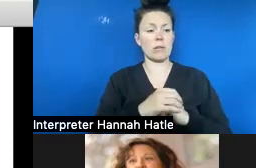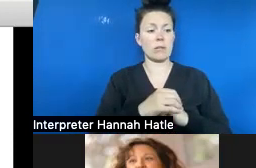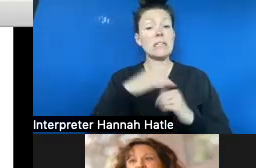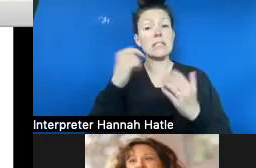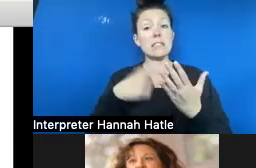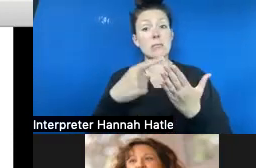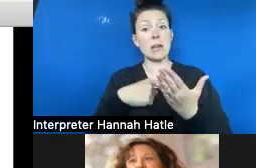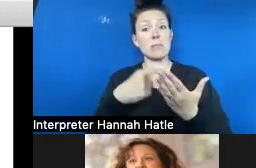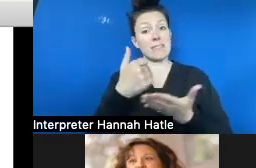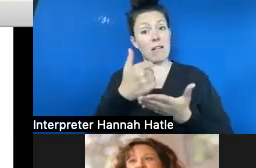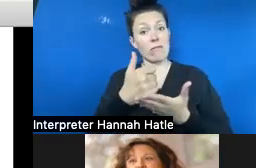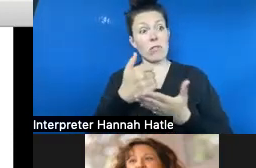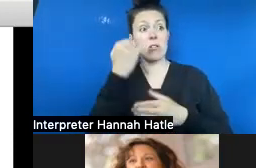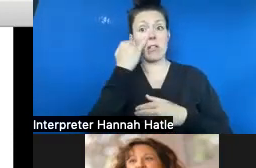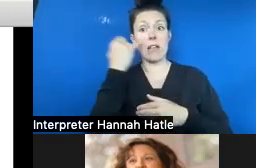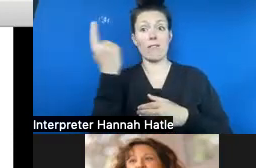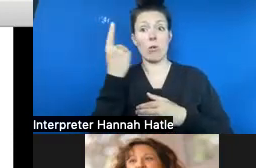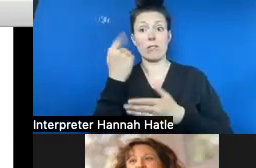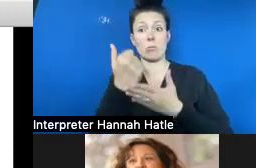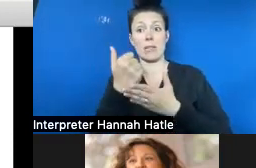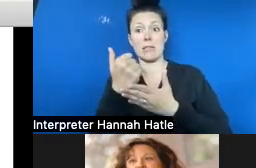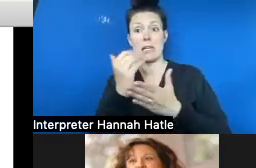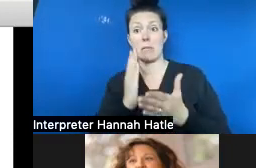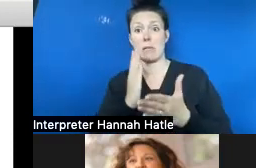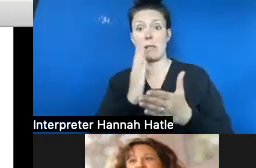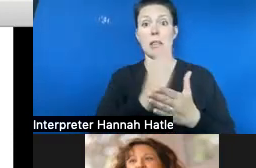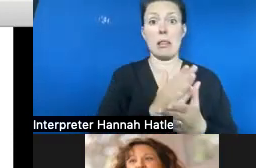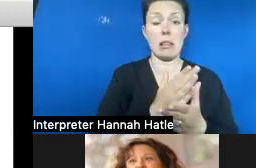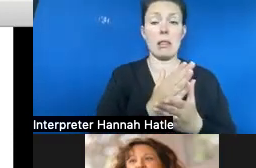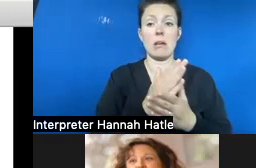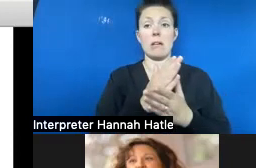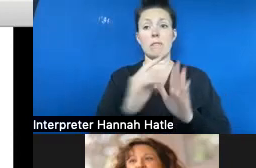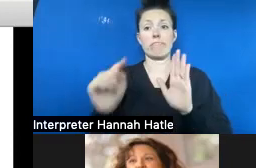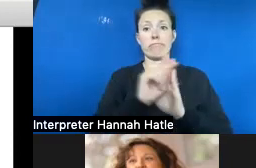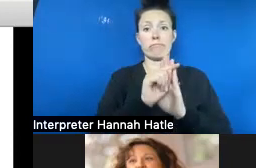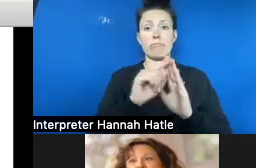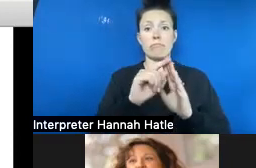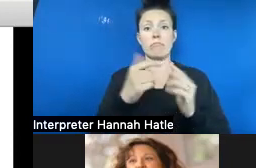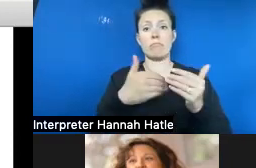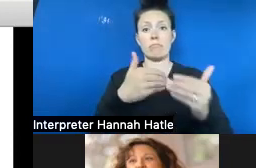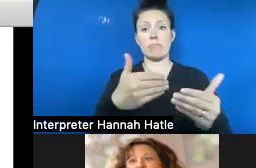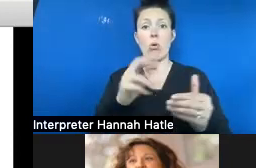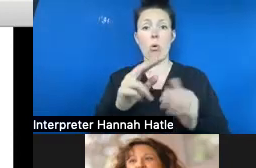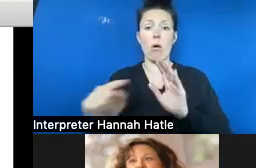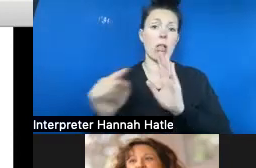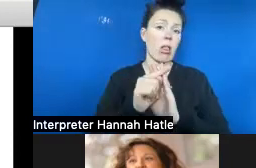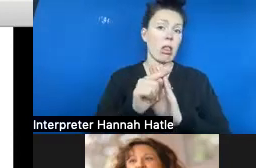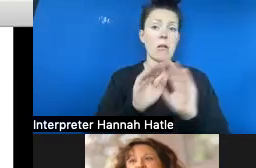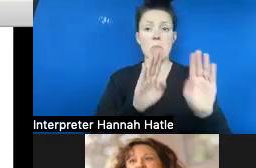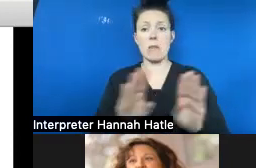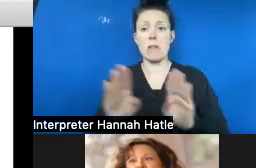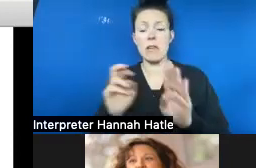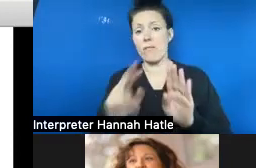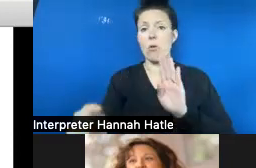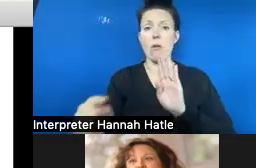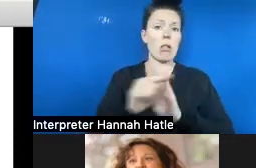somebody intervene or interrupt harmful practices or language or behavior right